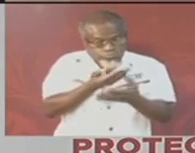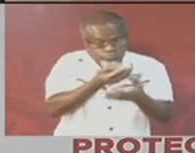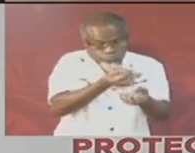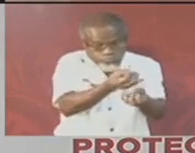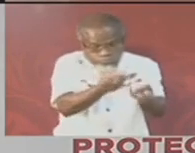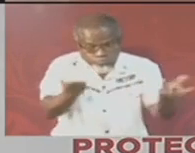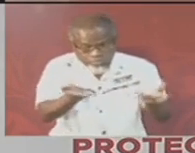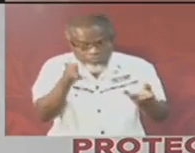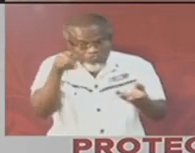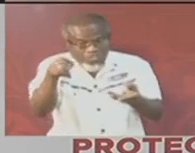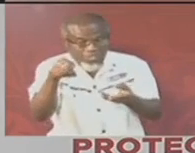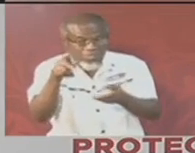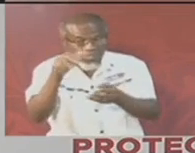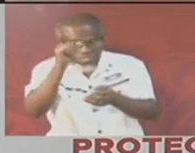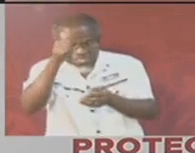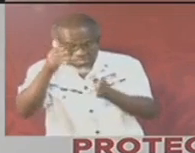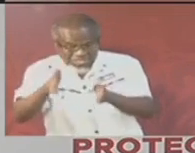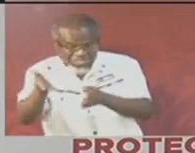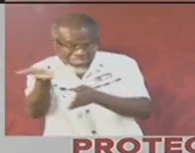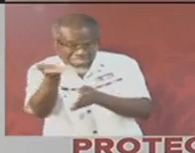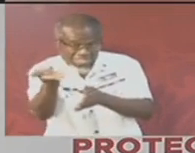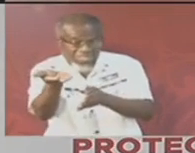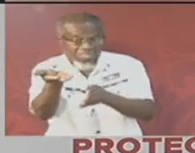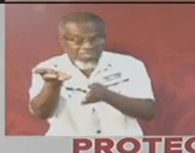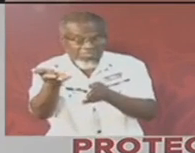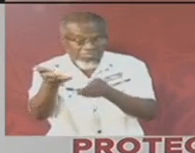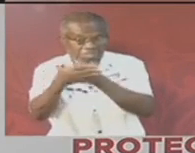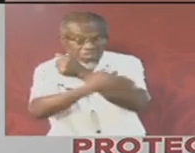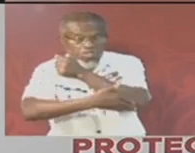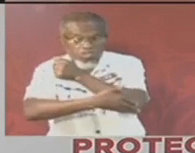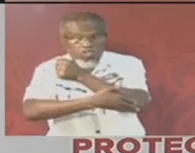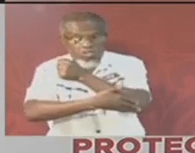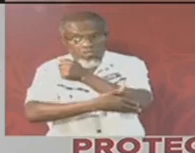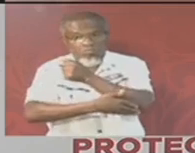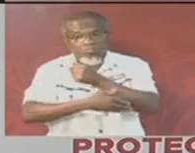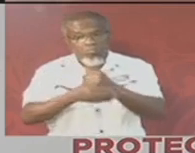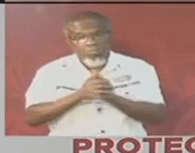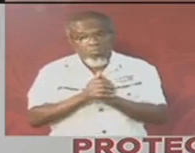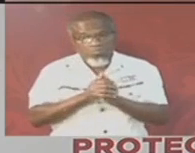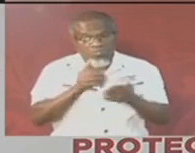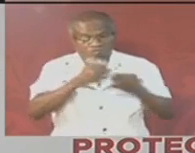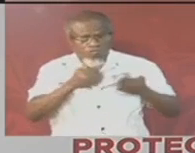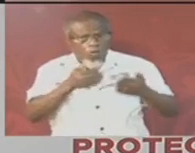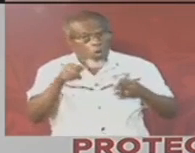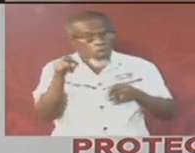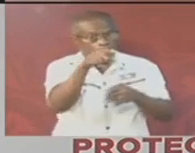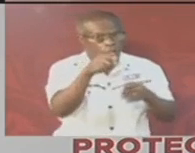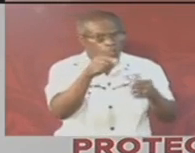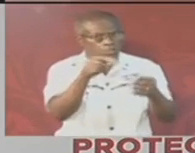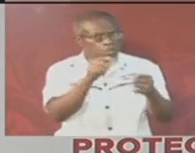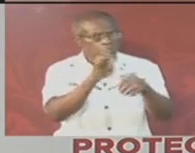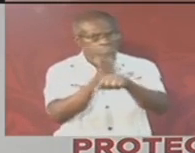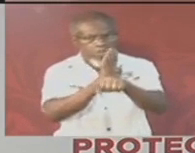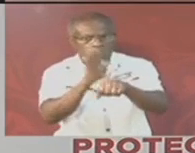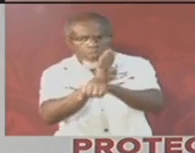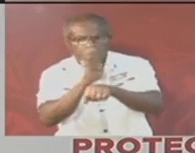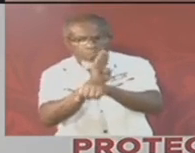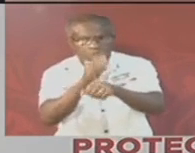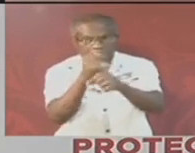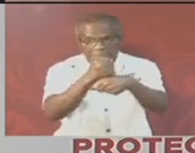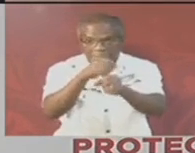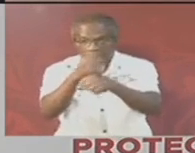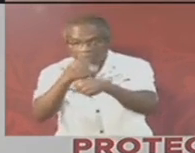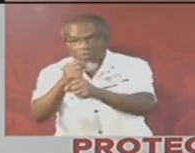population. At one time, they were supposed to be the vaccine manufacturer to the world. They are, in fact, the largest